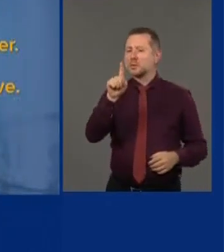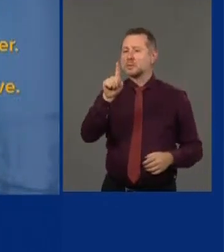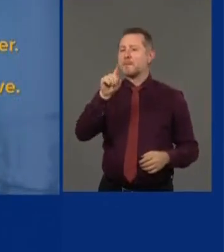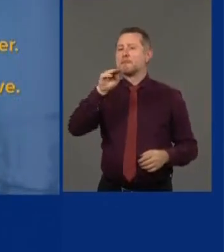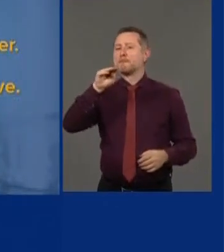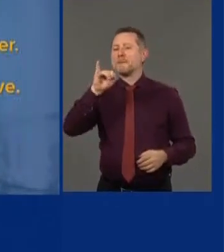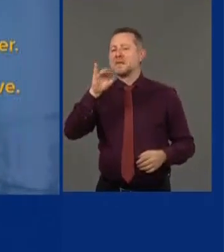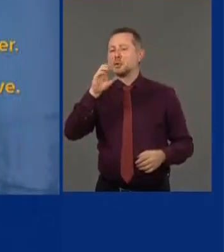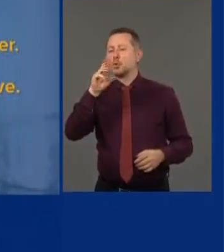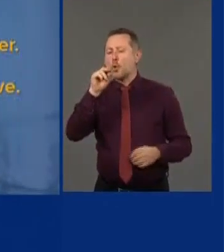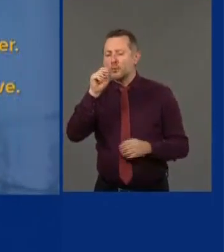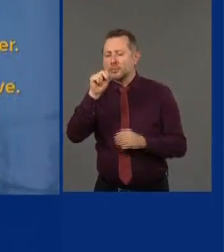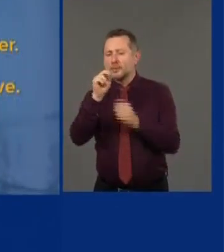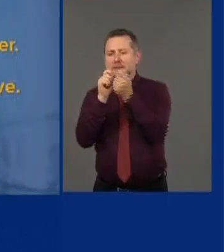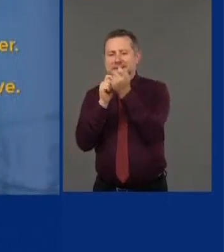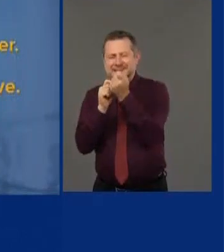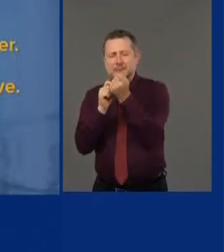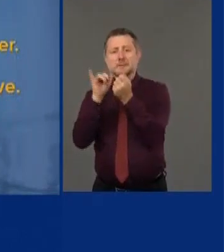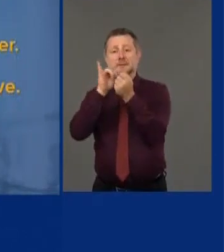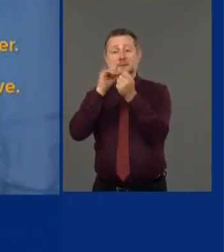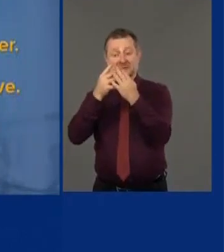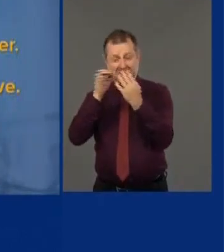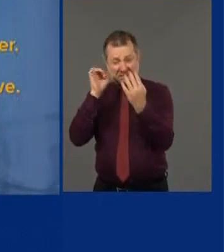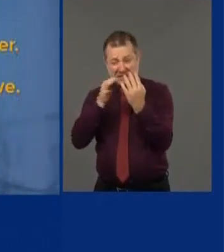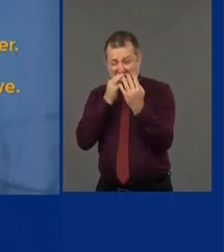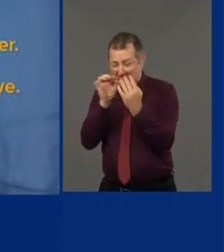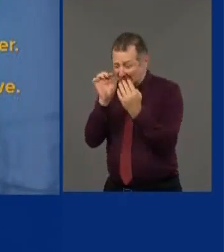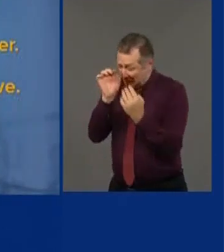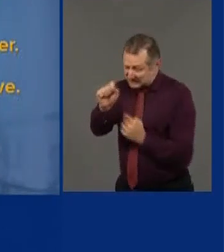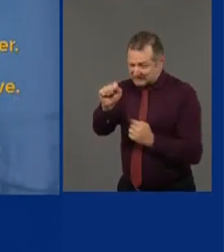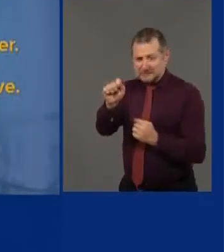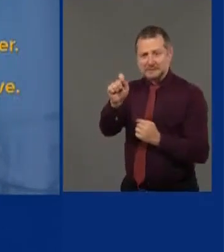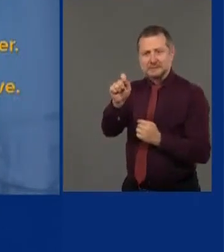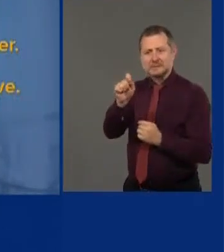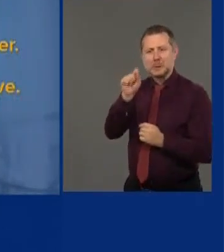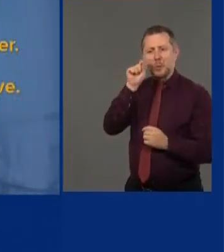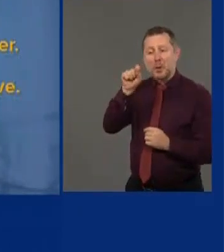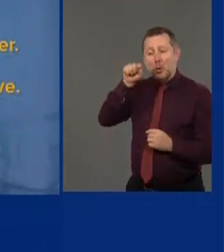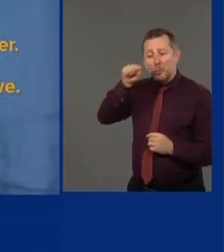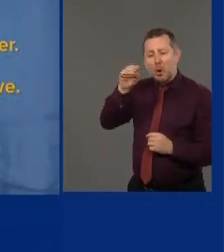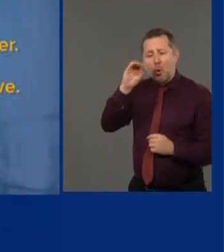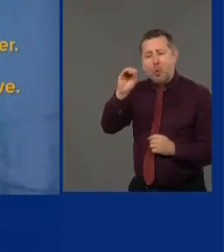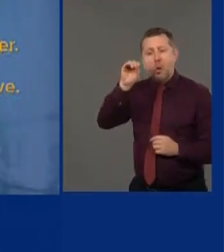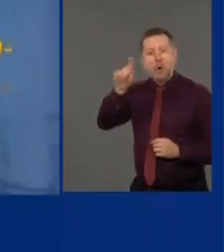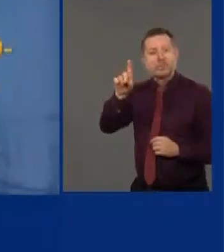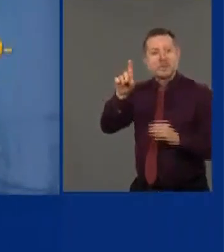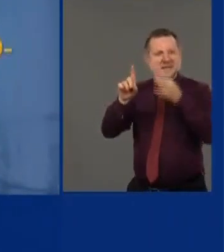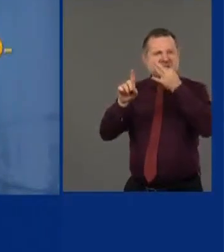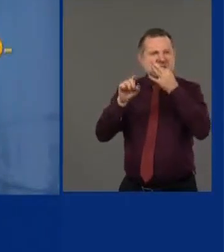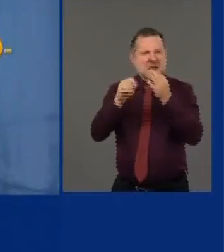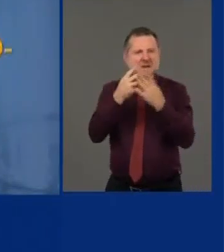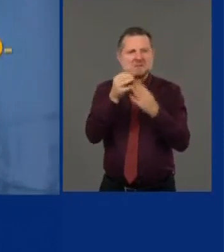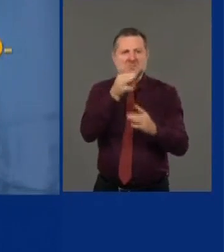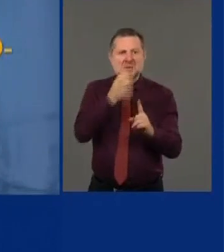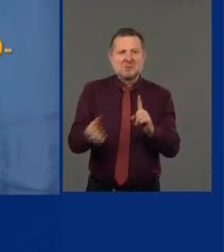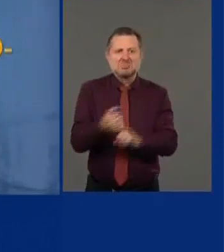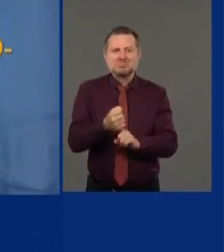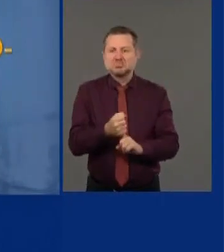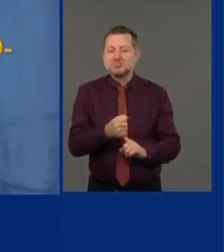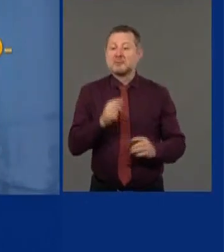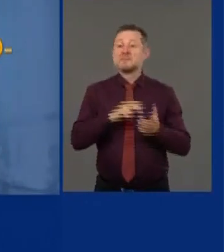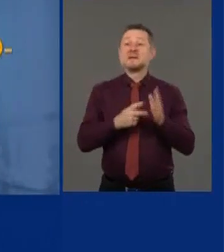are HEPA filters that can filter out 0.01. So any malls